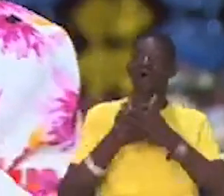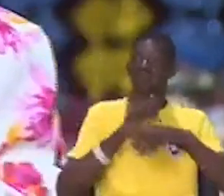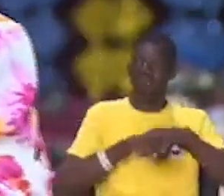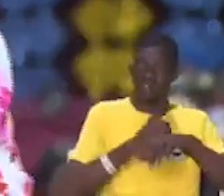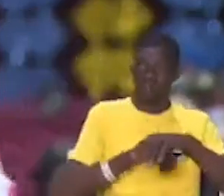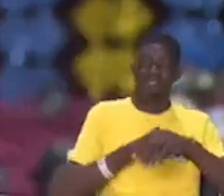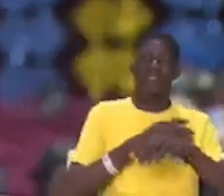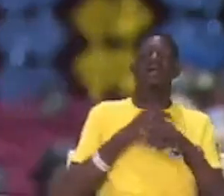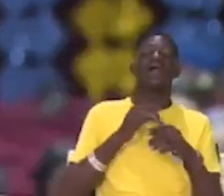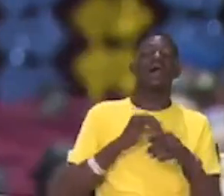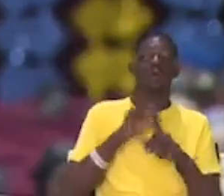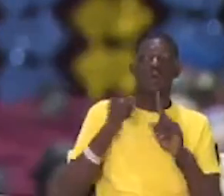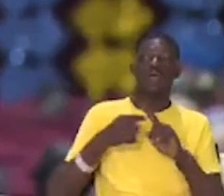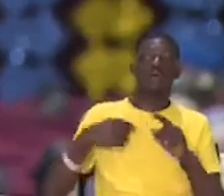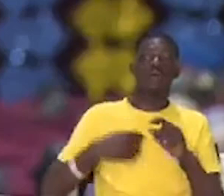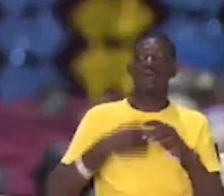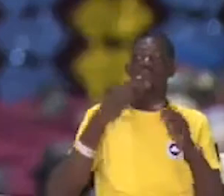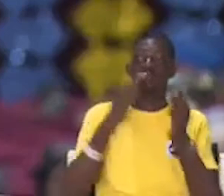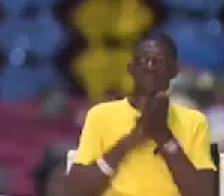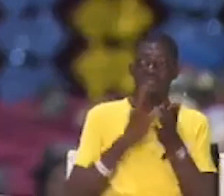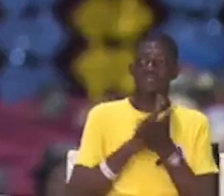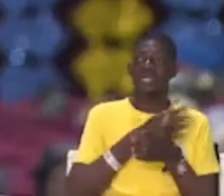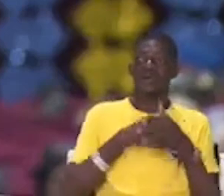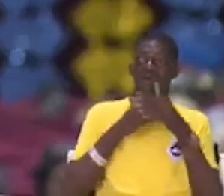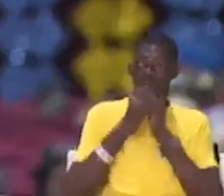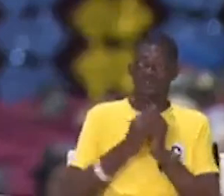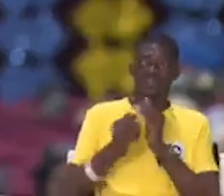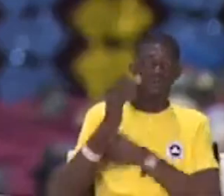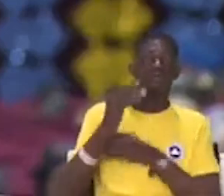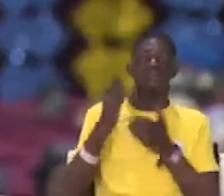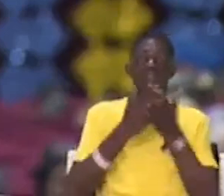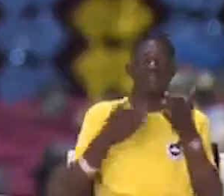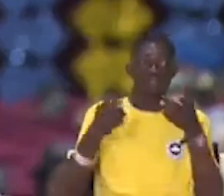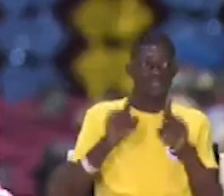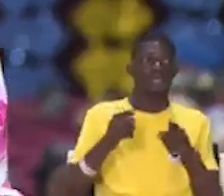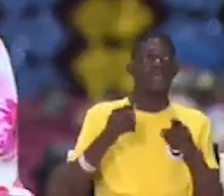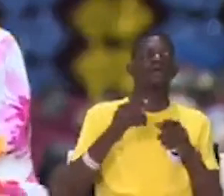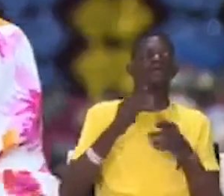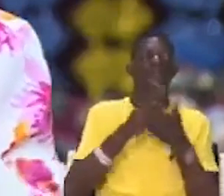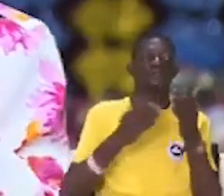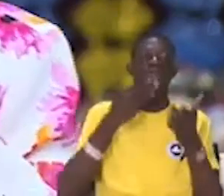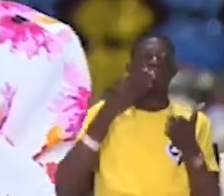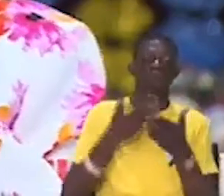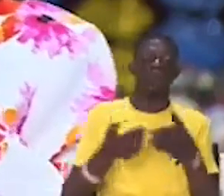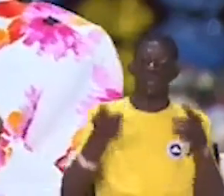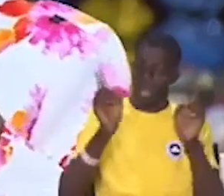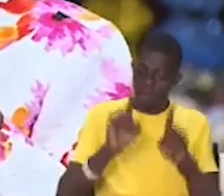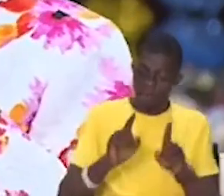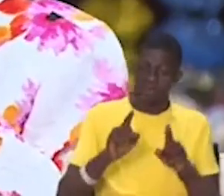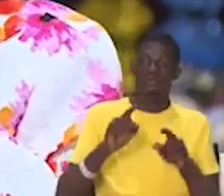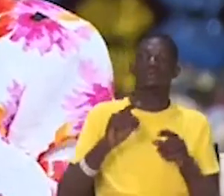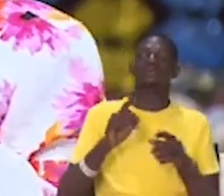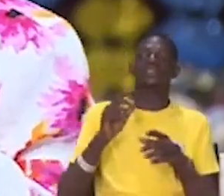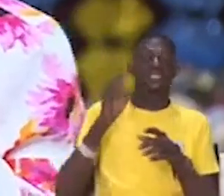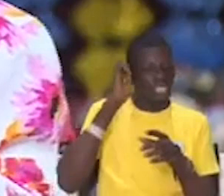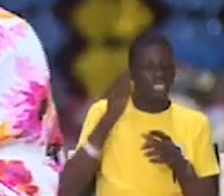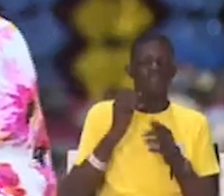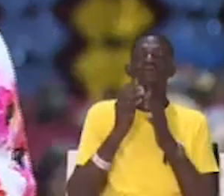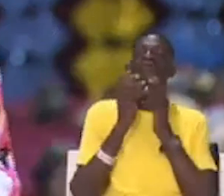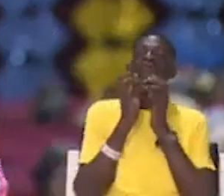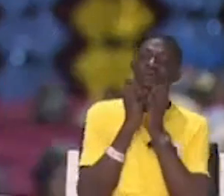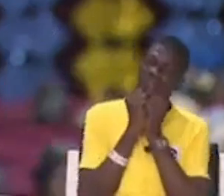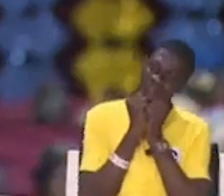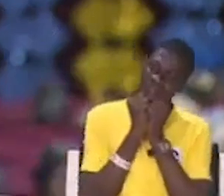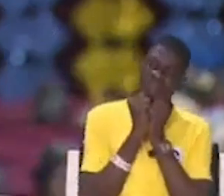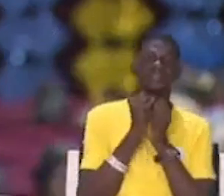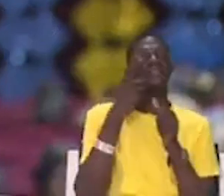times. When we praise and we worship God, something happens. The Bible says he inhabits the praises of his